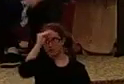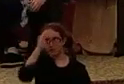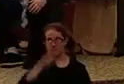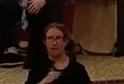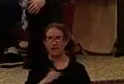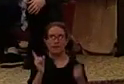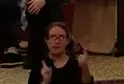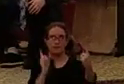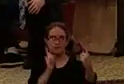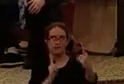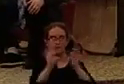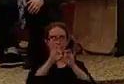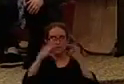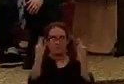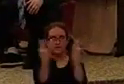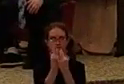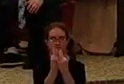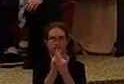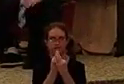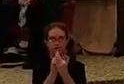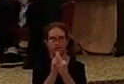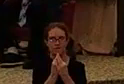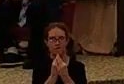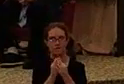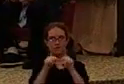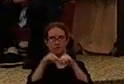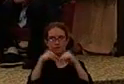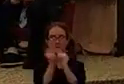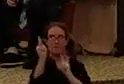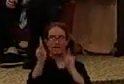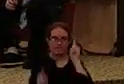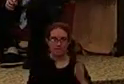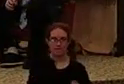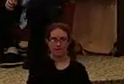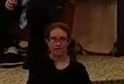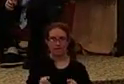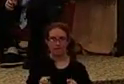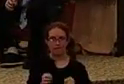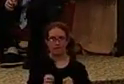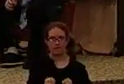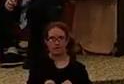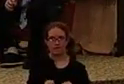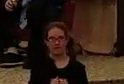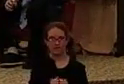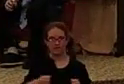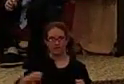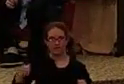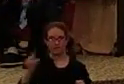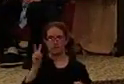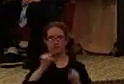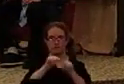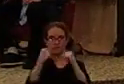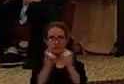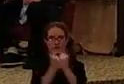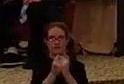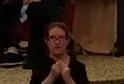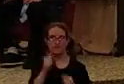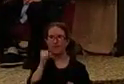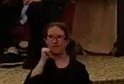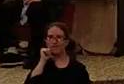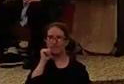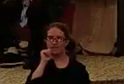coming towards him and his family and his entourage of folks. So he divides them into two groups, and he tells his wives,